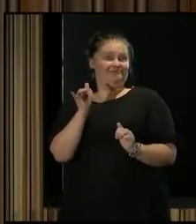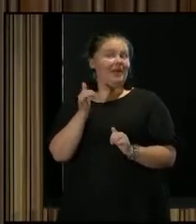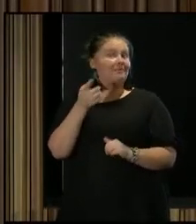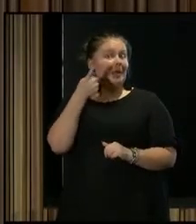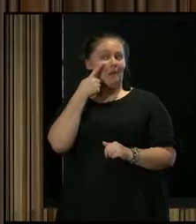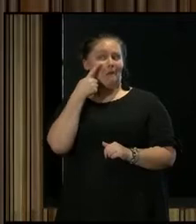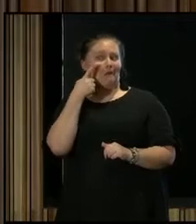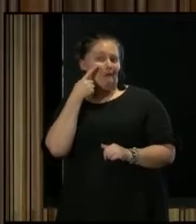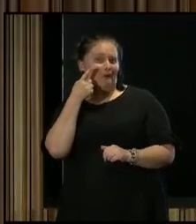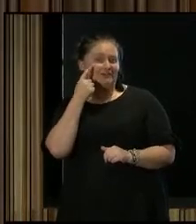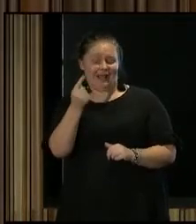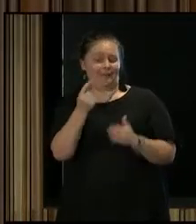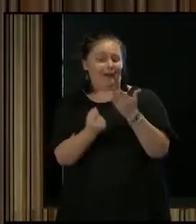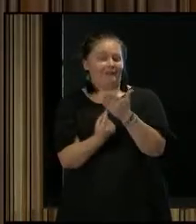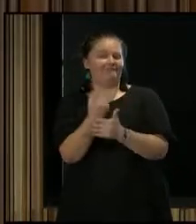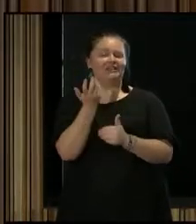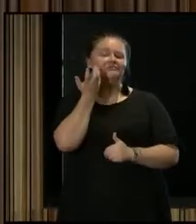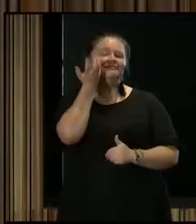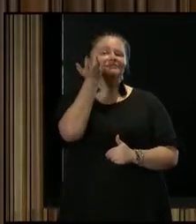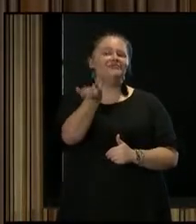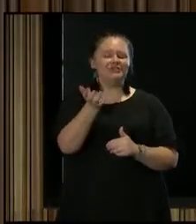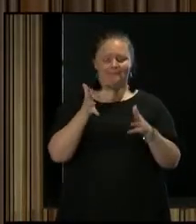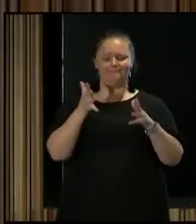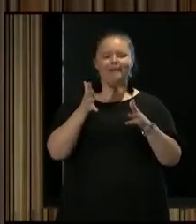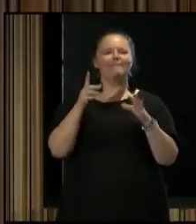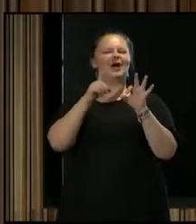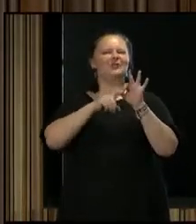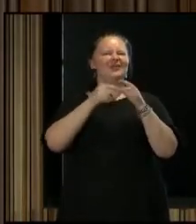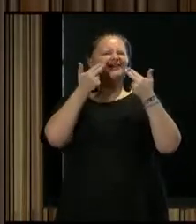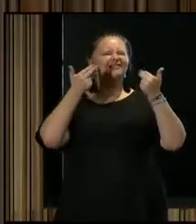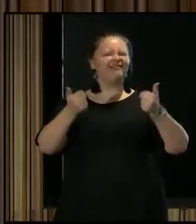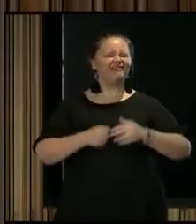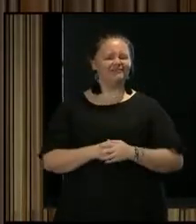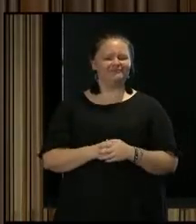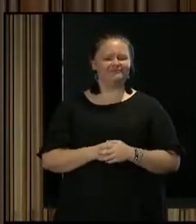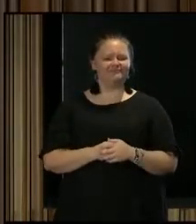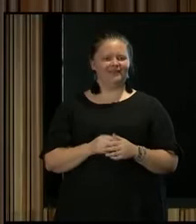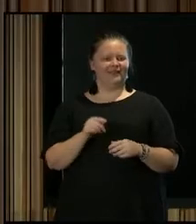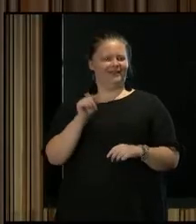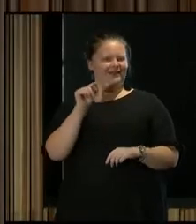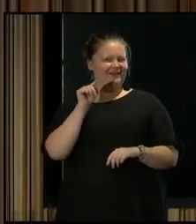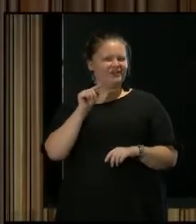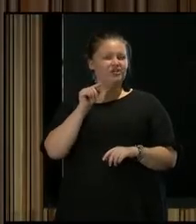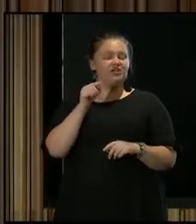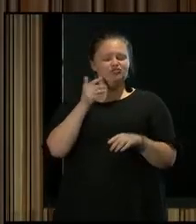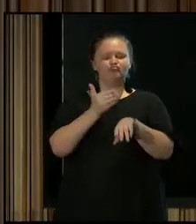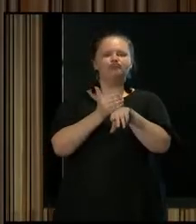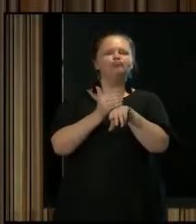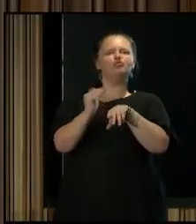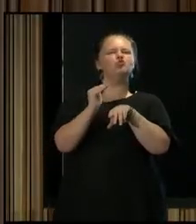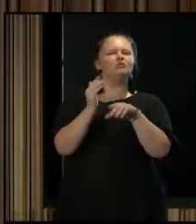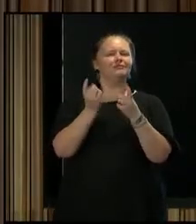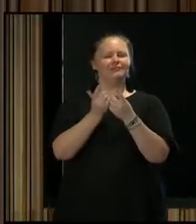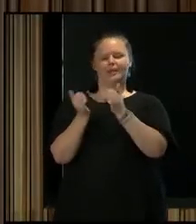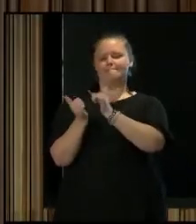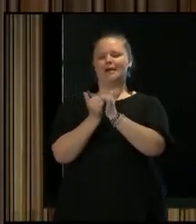Choir event one day. So Game Changers is a Queensland Business Leaders Hall of Fame initiative, a partnership between